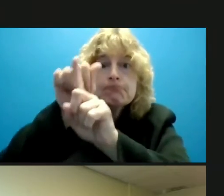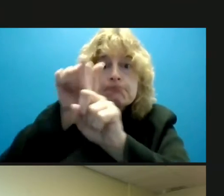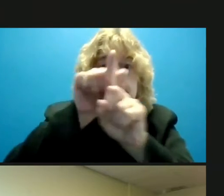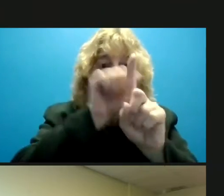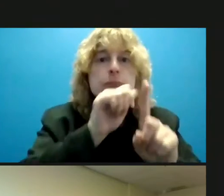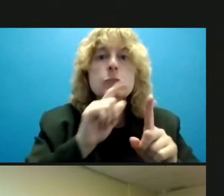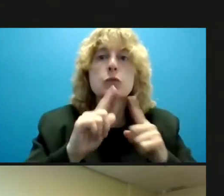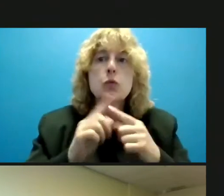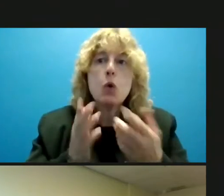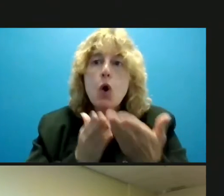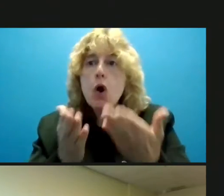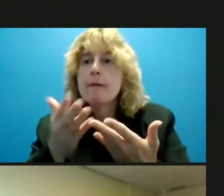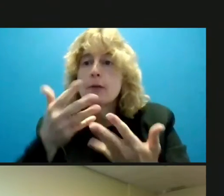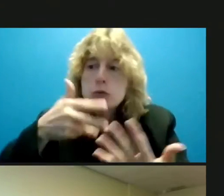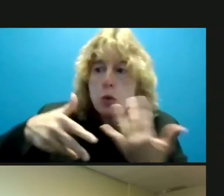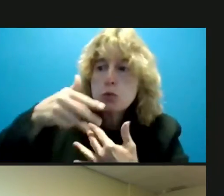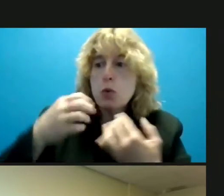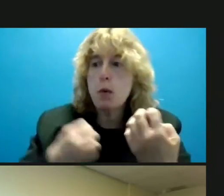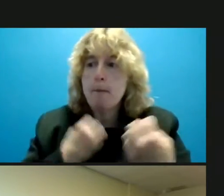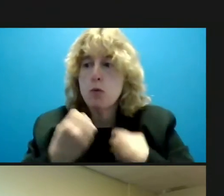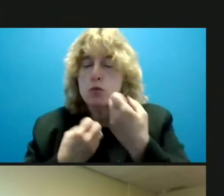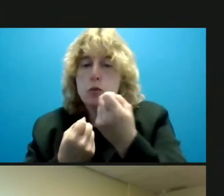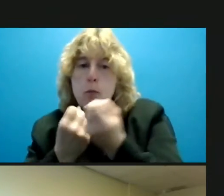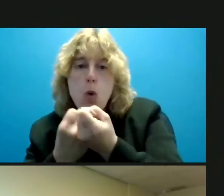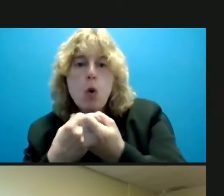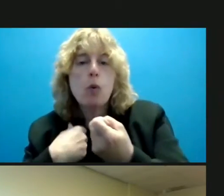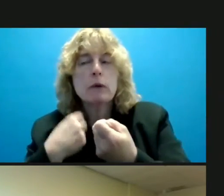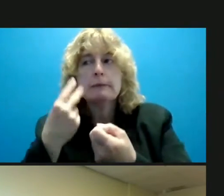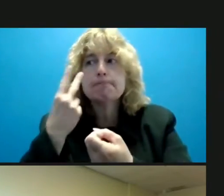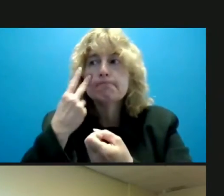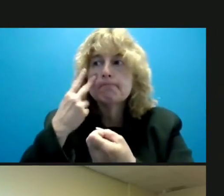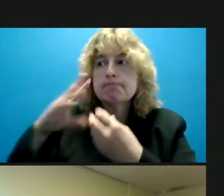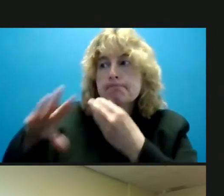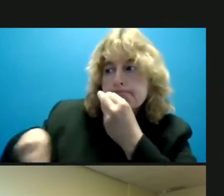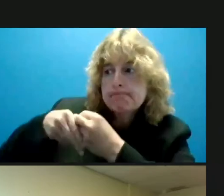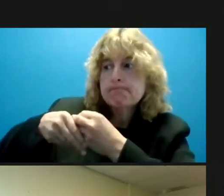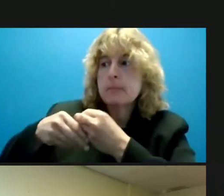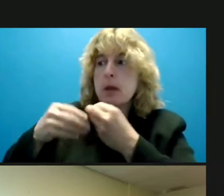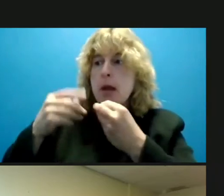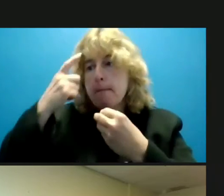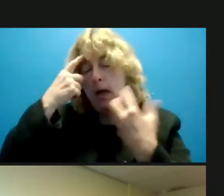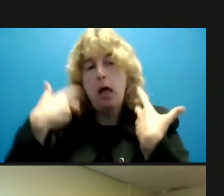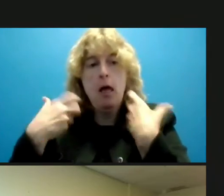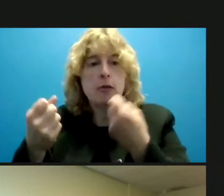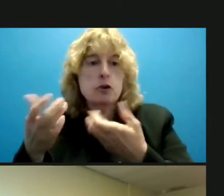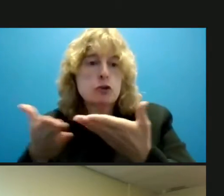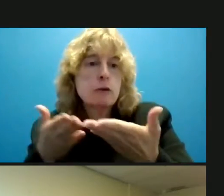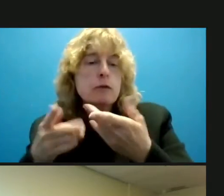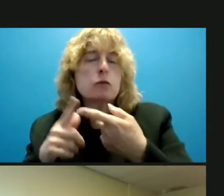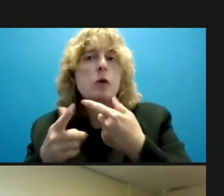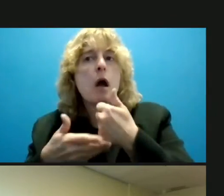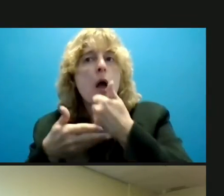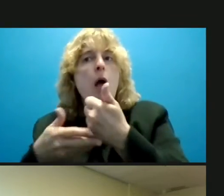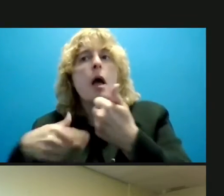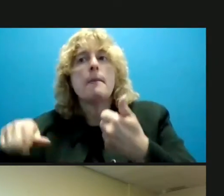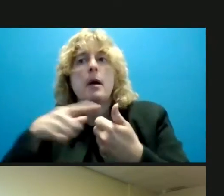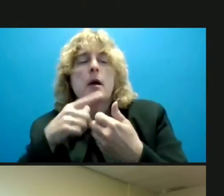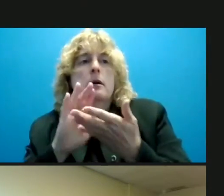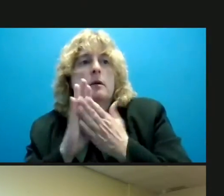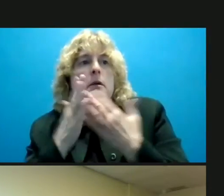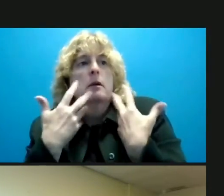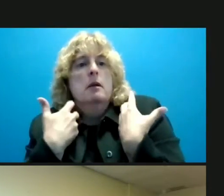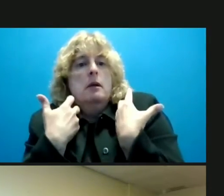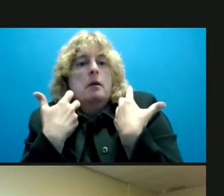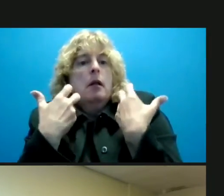looking at the additional mental health services that are necessary to help us continue to move through and really heal from the pandemic and I want